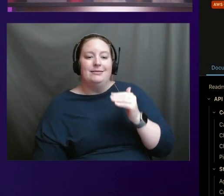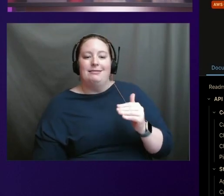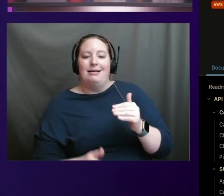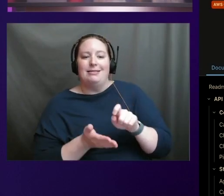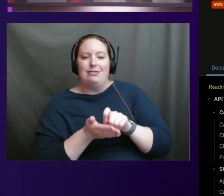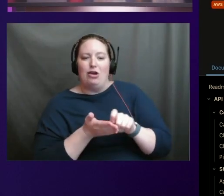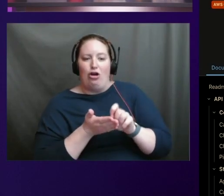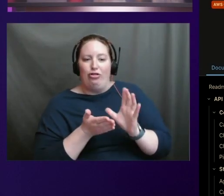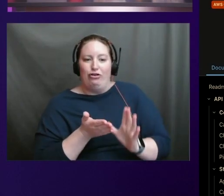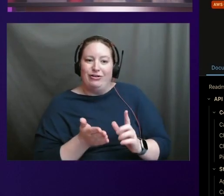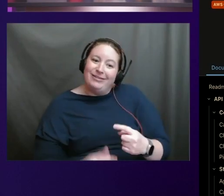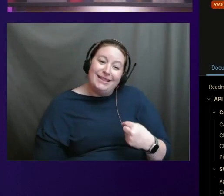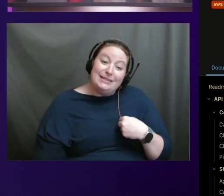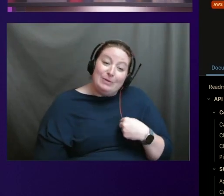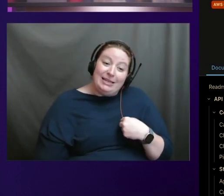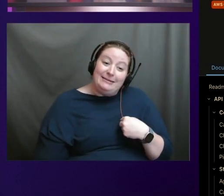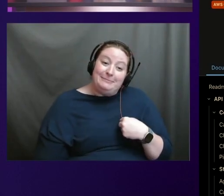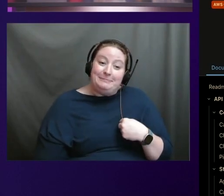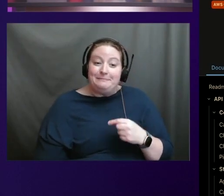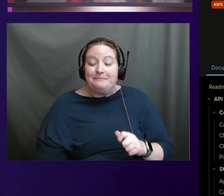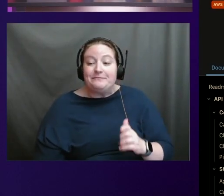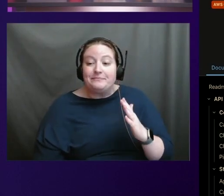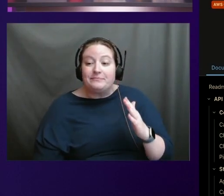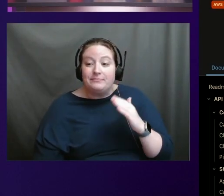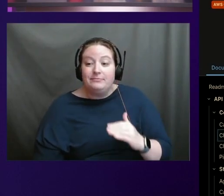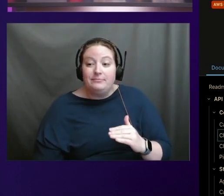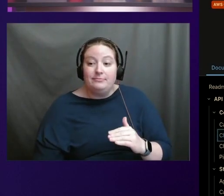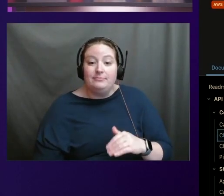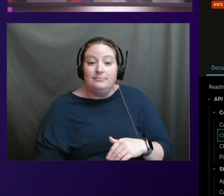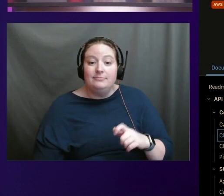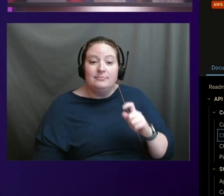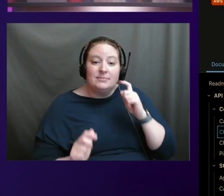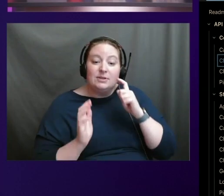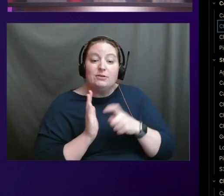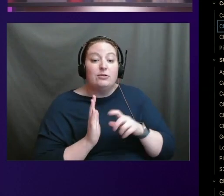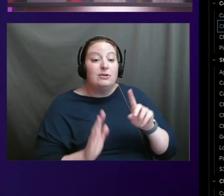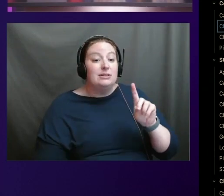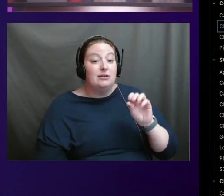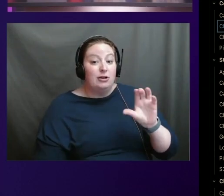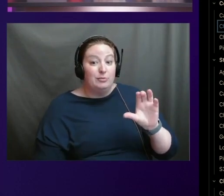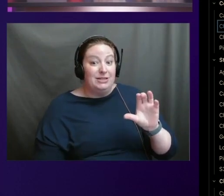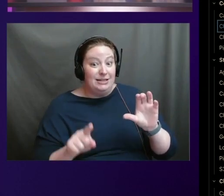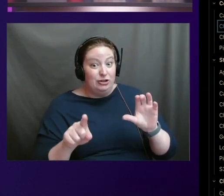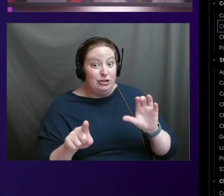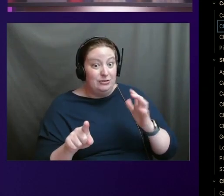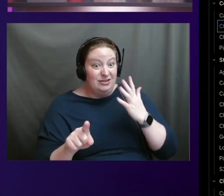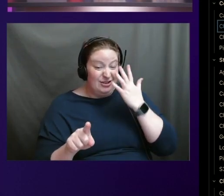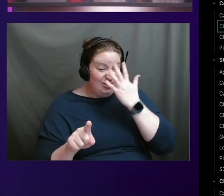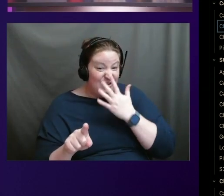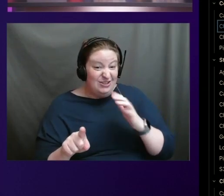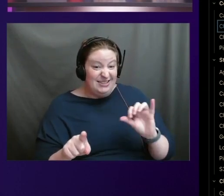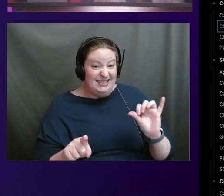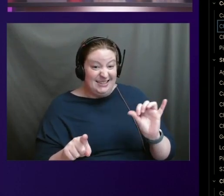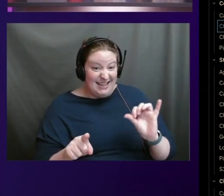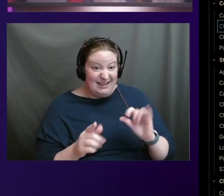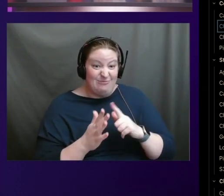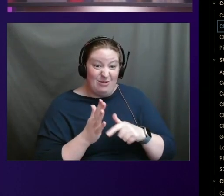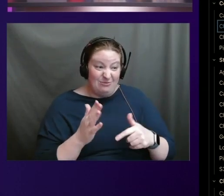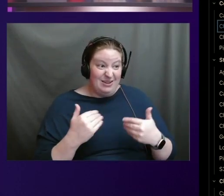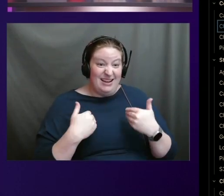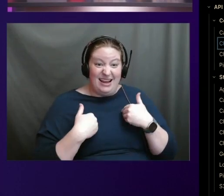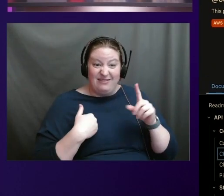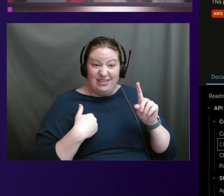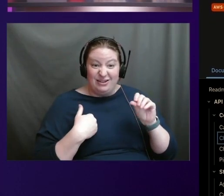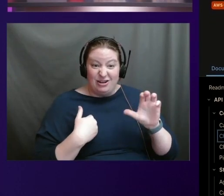me. And you'll notice that the documentation here looks an awful lot like what exists in our docs